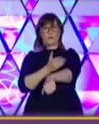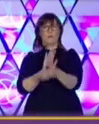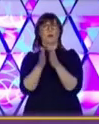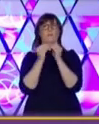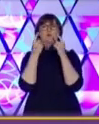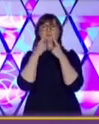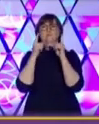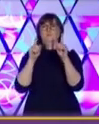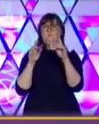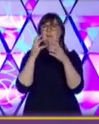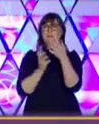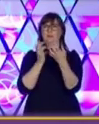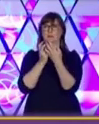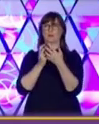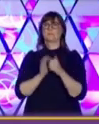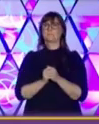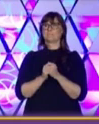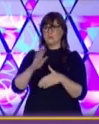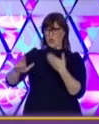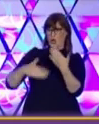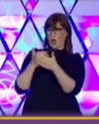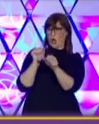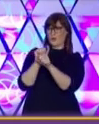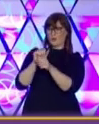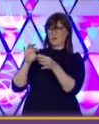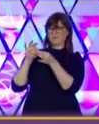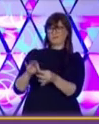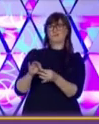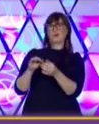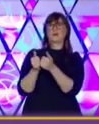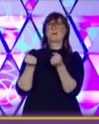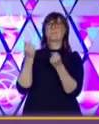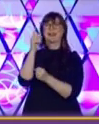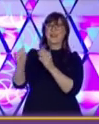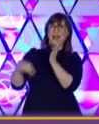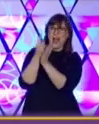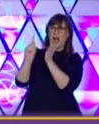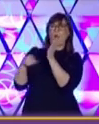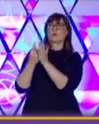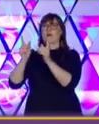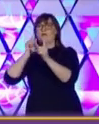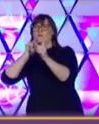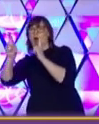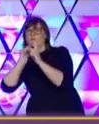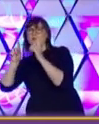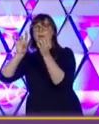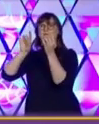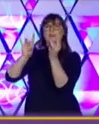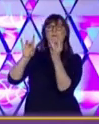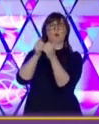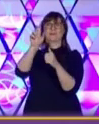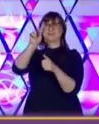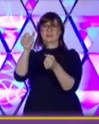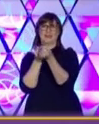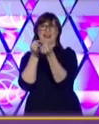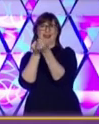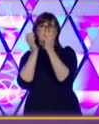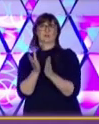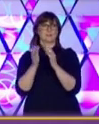accessible. All of these efforts are rooted in countless hours of conversation and input with disability